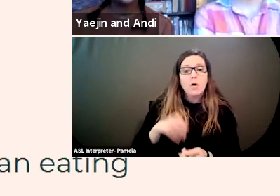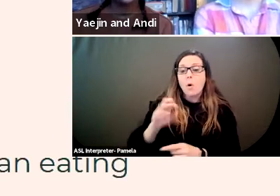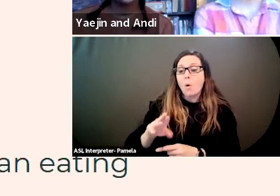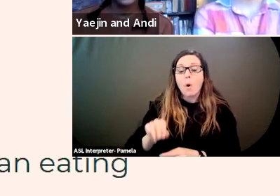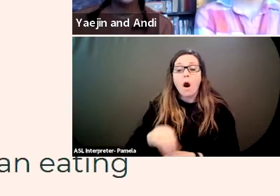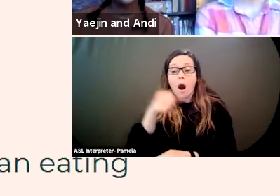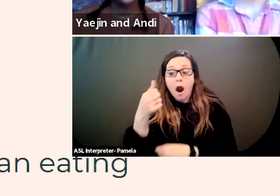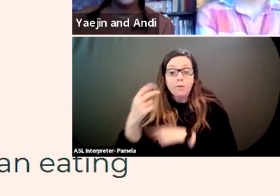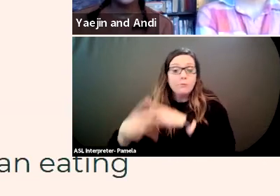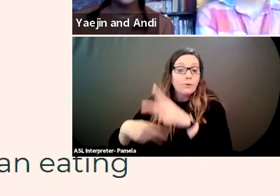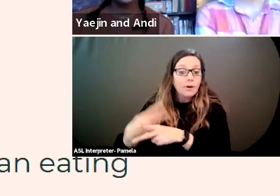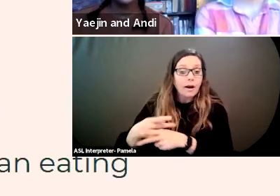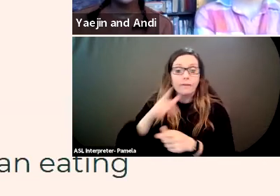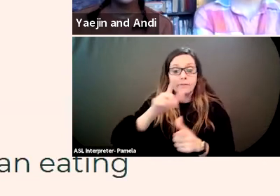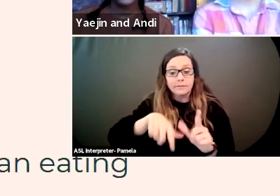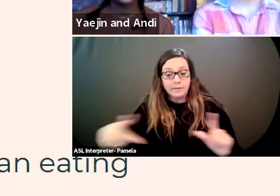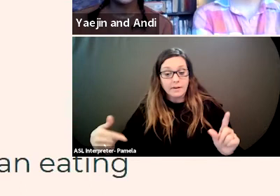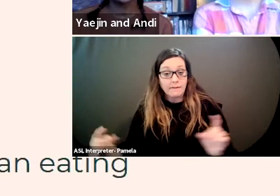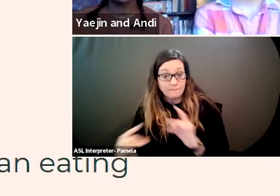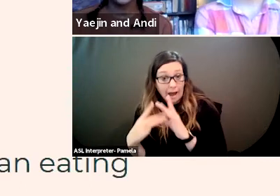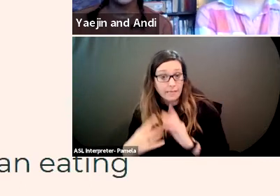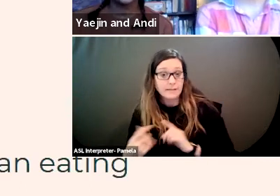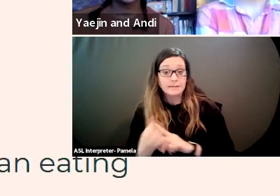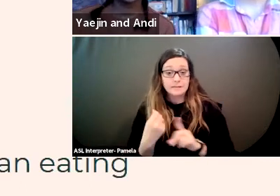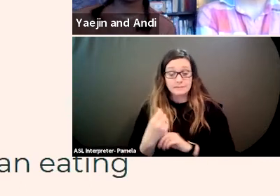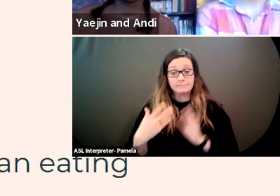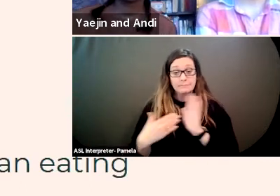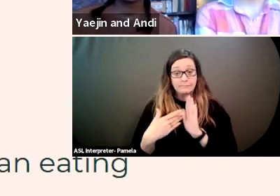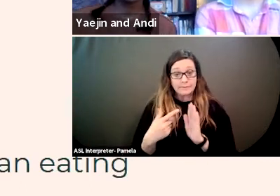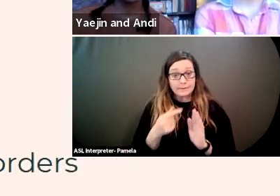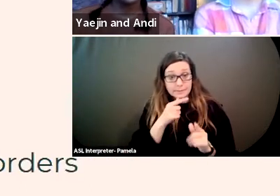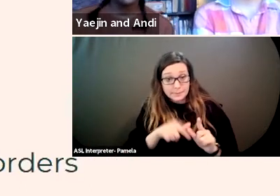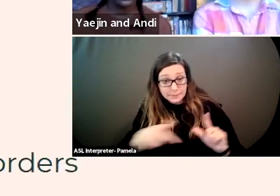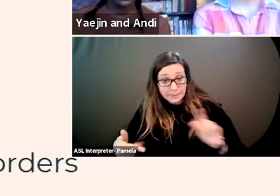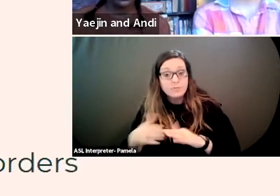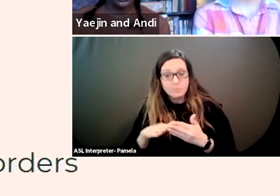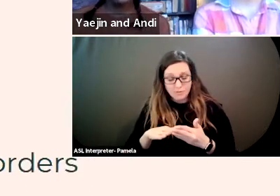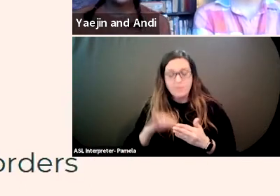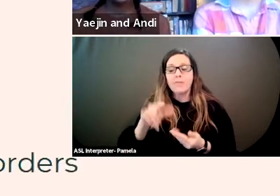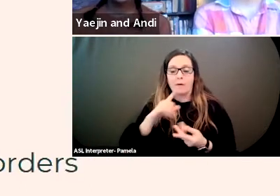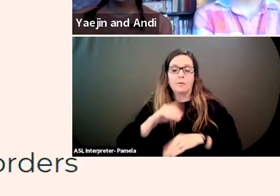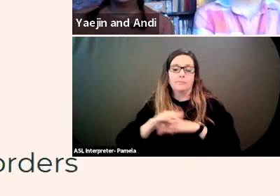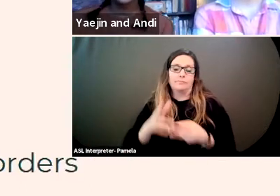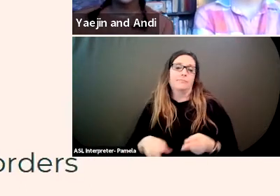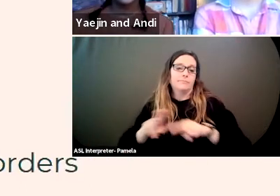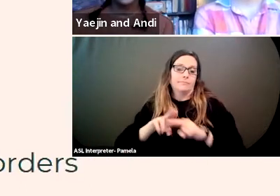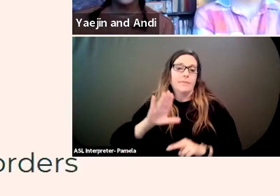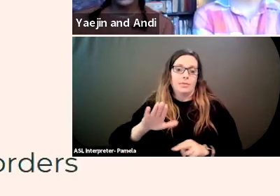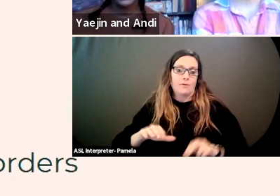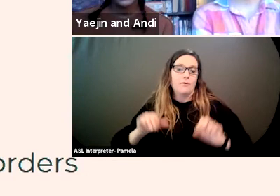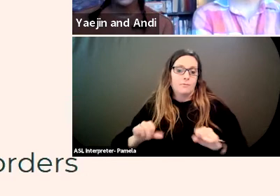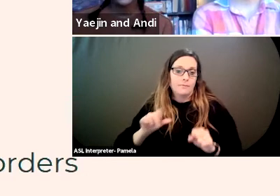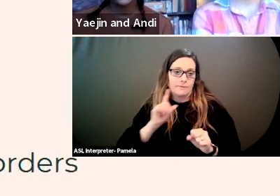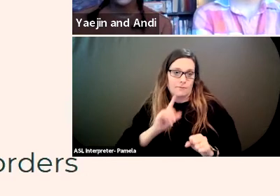emotional, physical, or sexual, and having gone through traumatic sexual experiences. Our results are consistent with